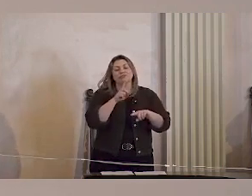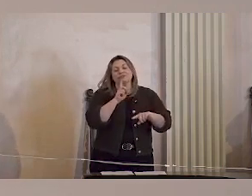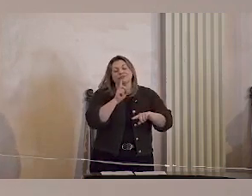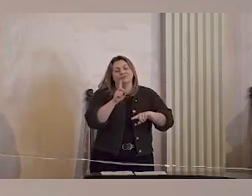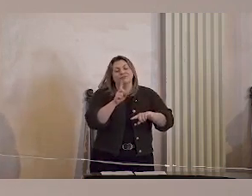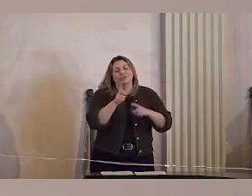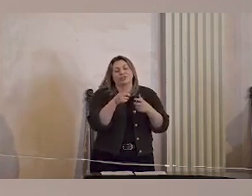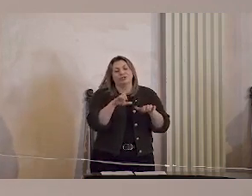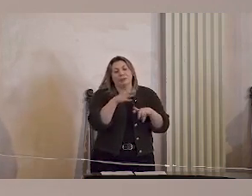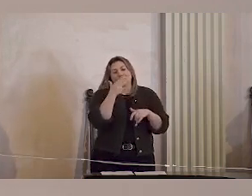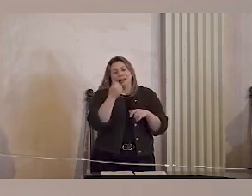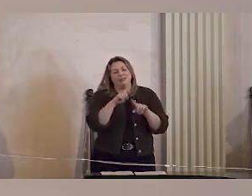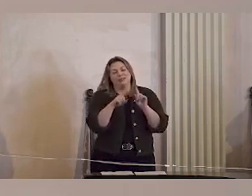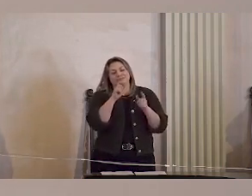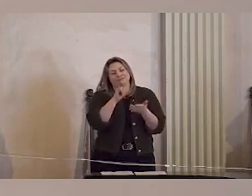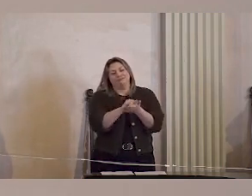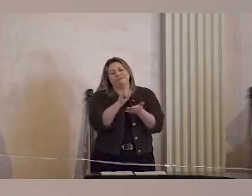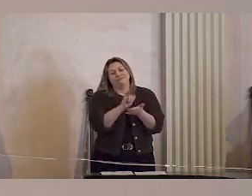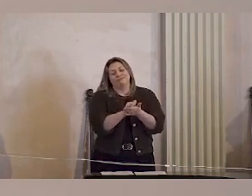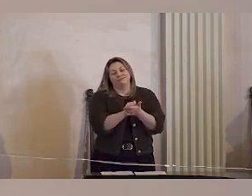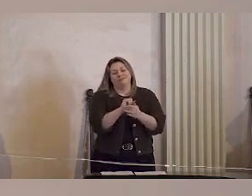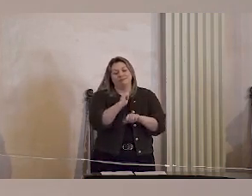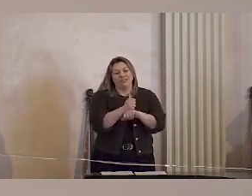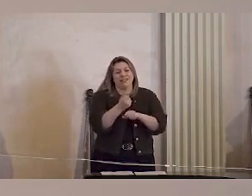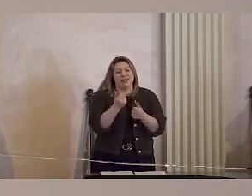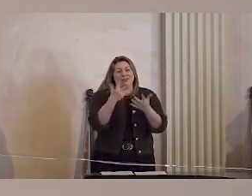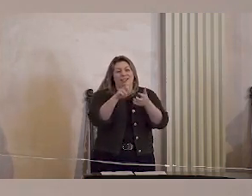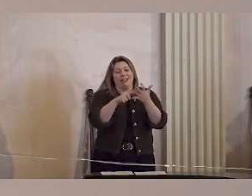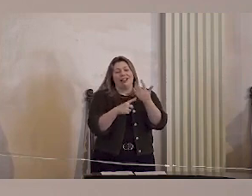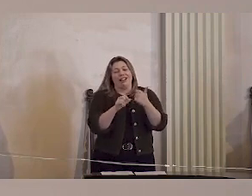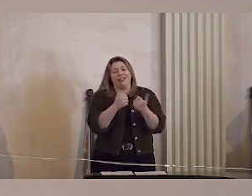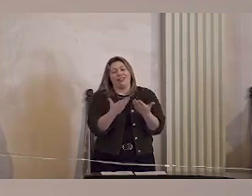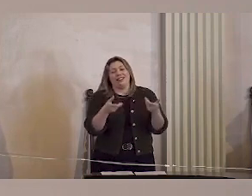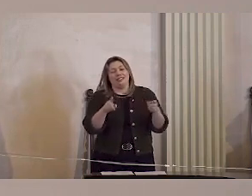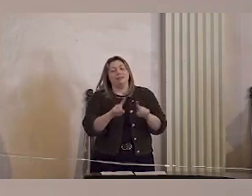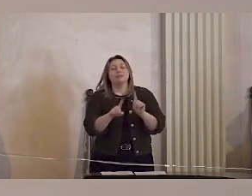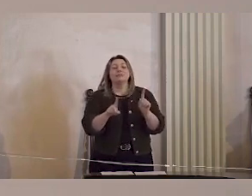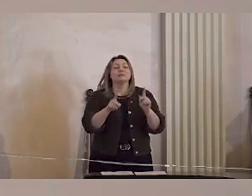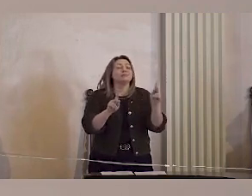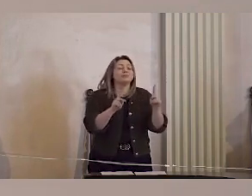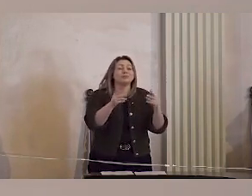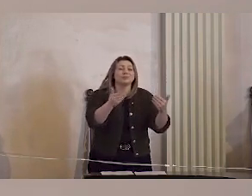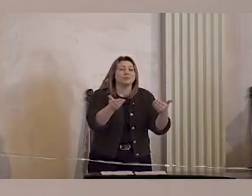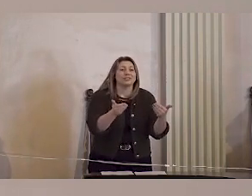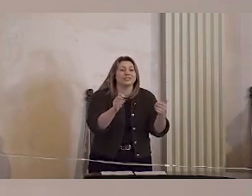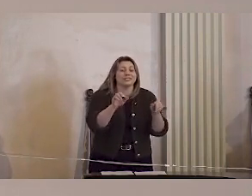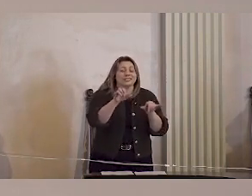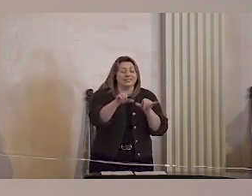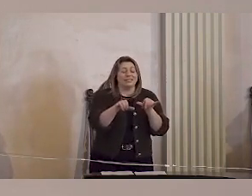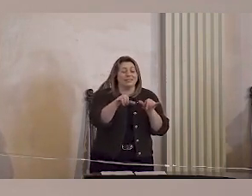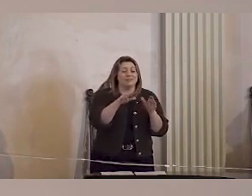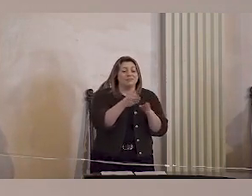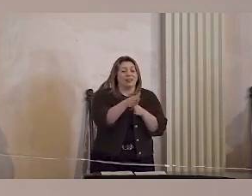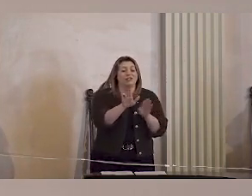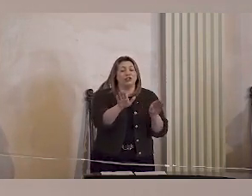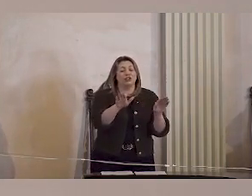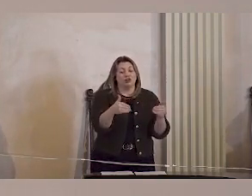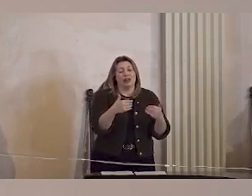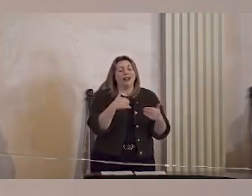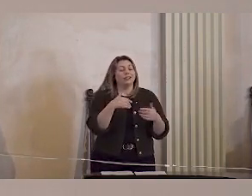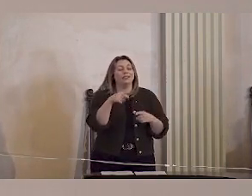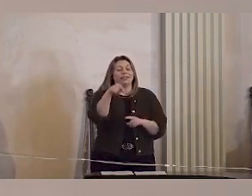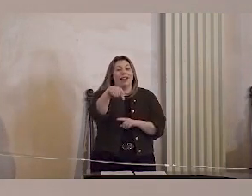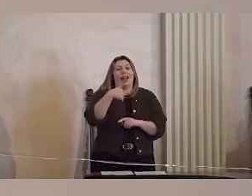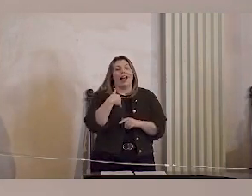We did our best on that, and it's just not possible given how many other things are in play. But folks are welcome to stay in this main Zoom for a sing-along with